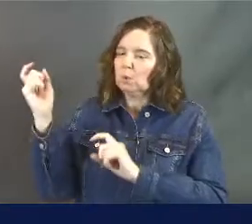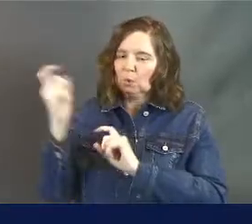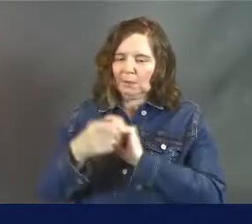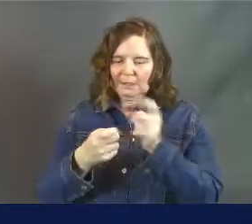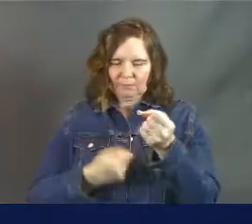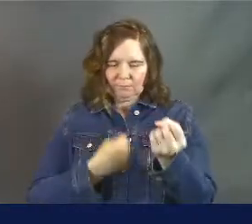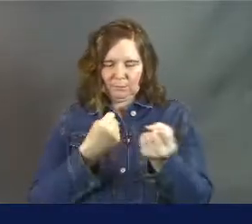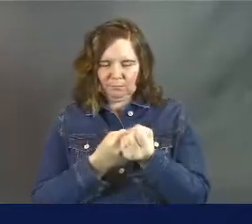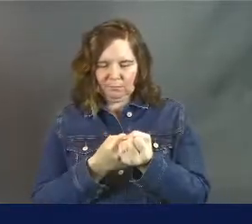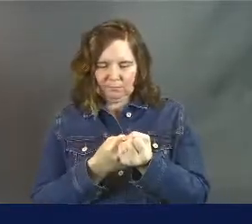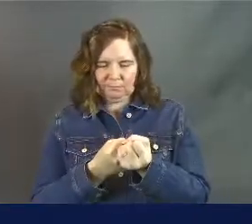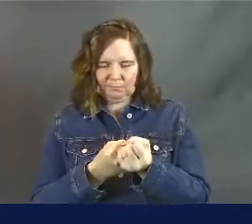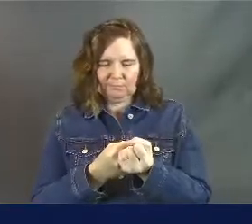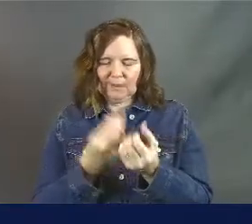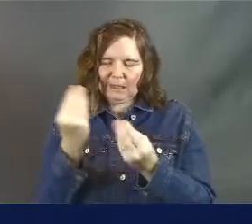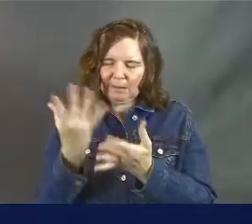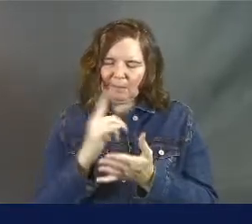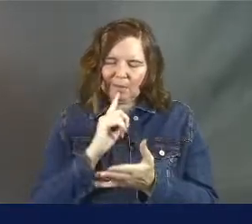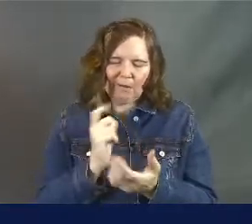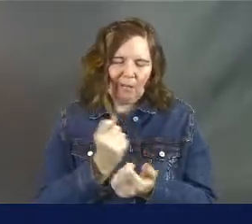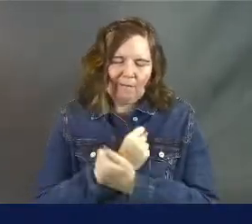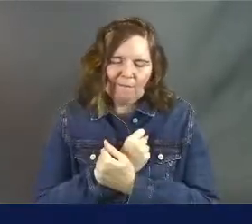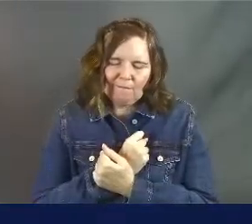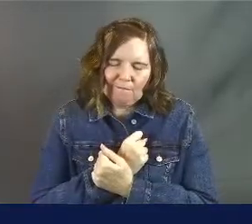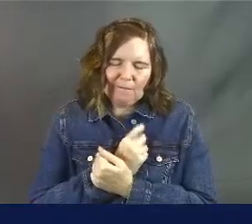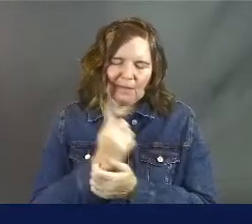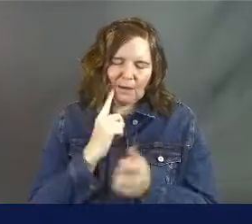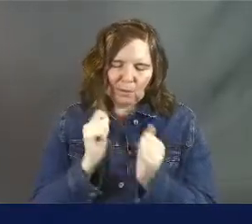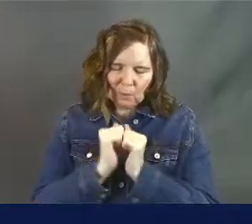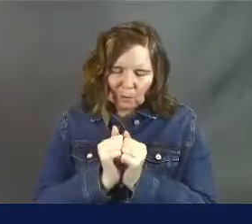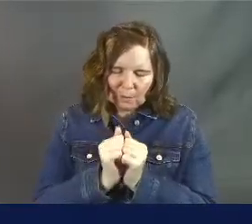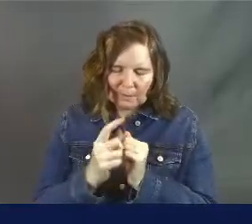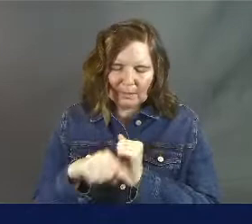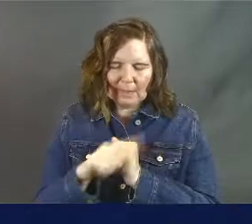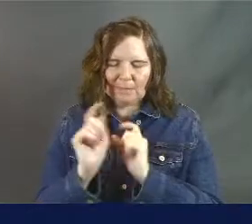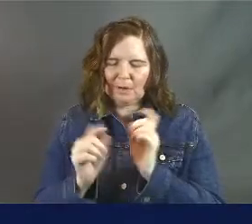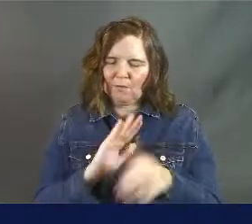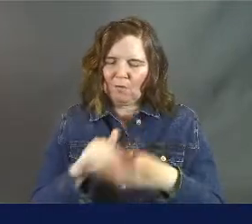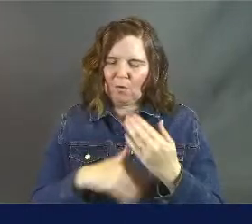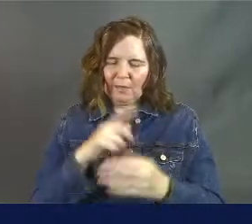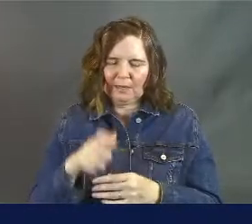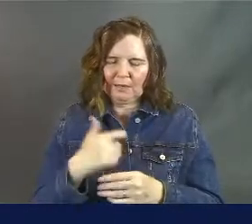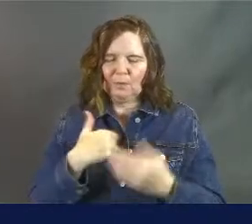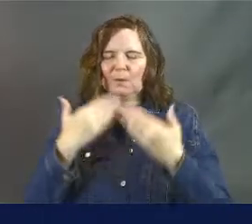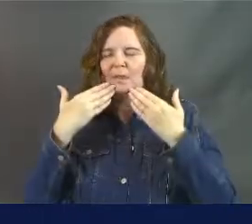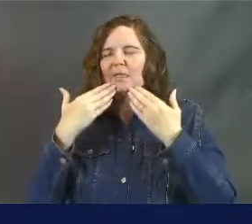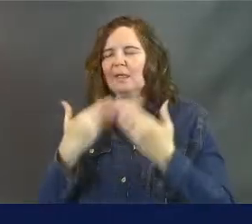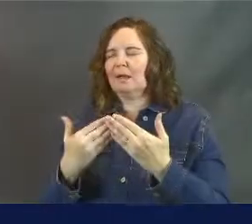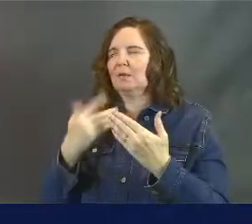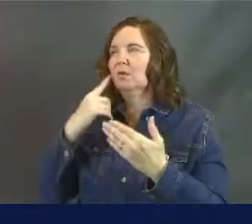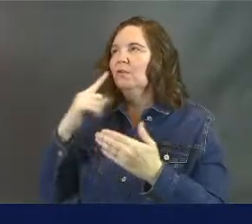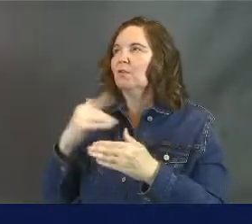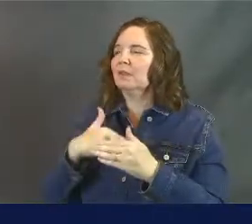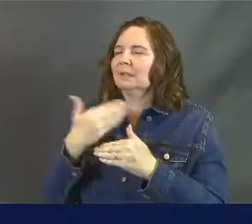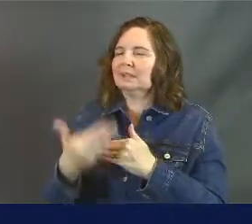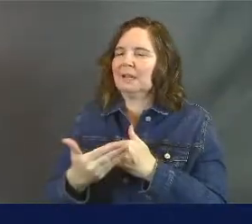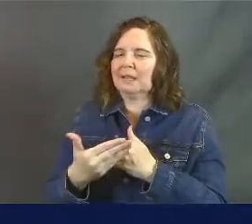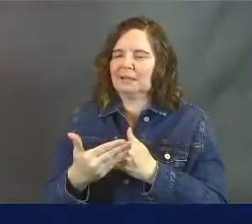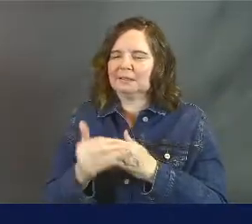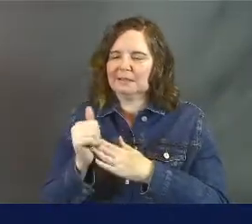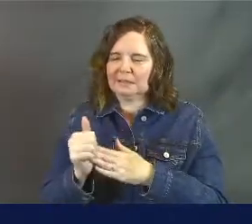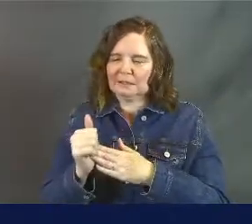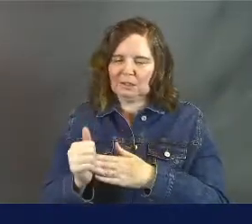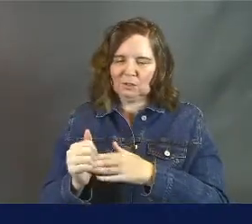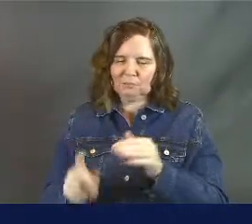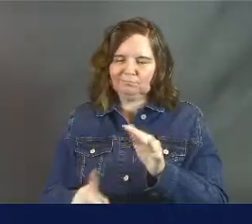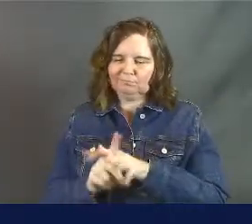the support they need from those around them. God, let them know that they are loved, that You are with them. Give them all that they need. Lord, we thank You for these next leaders